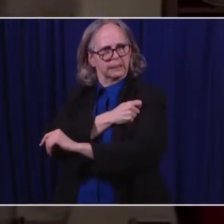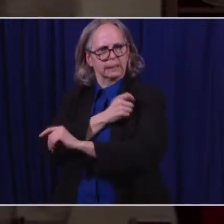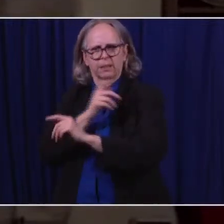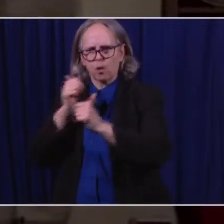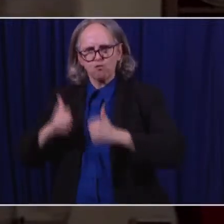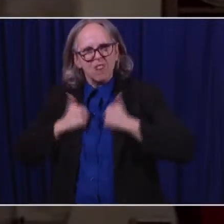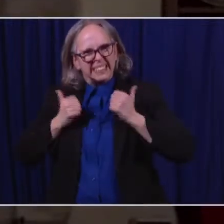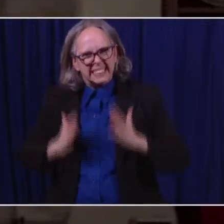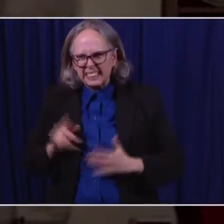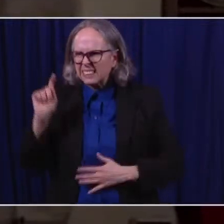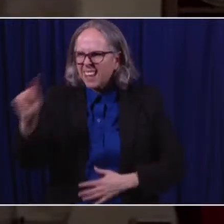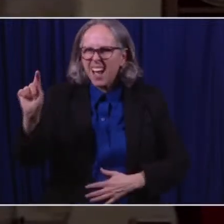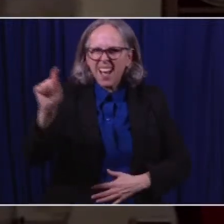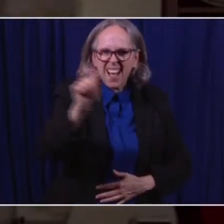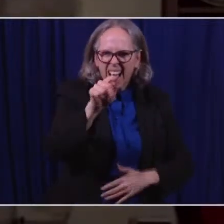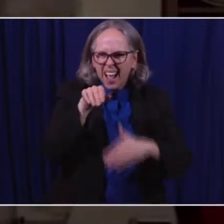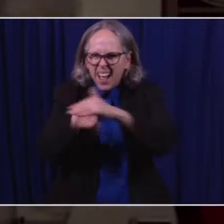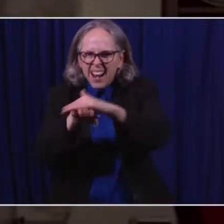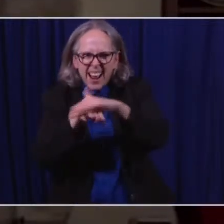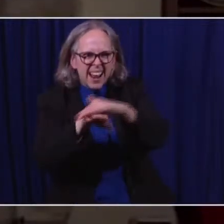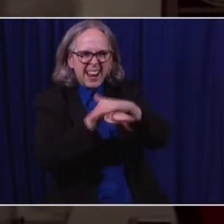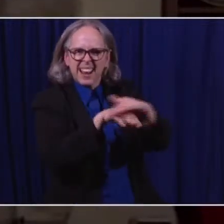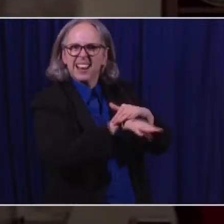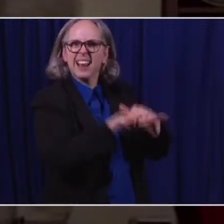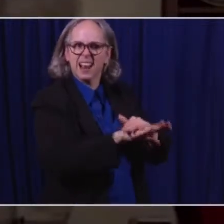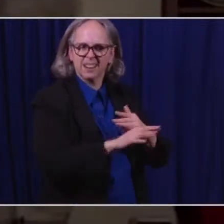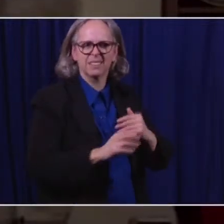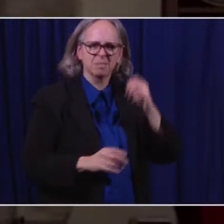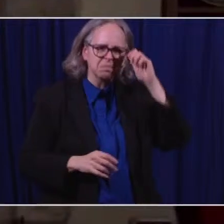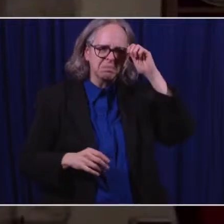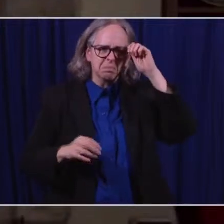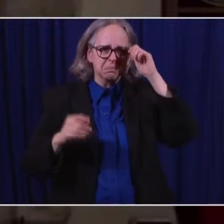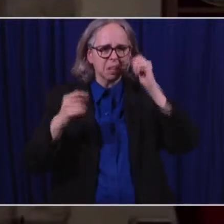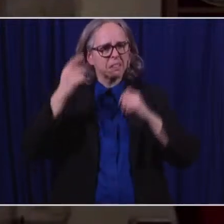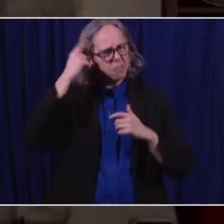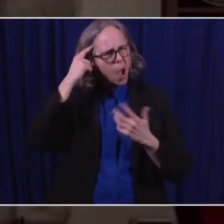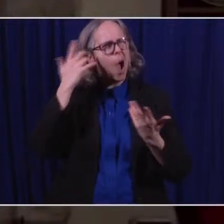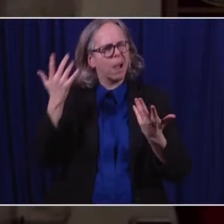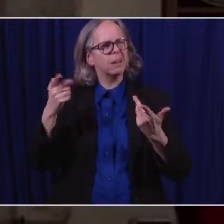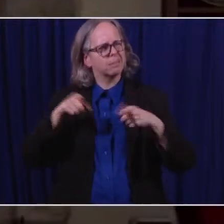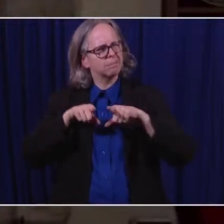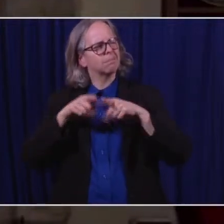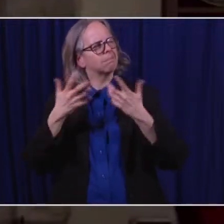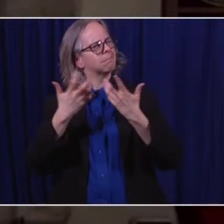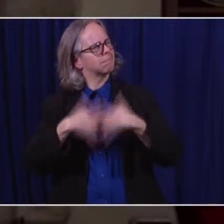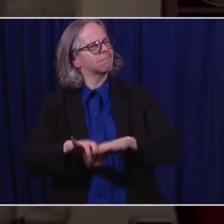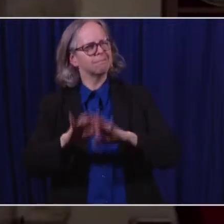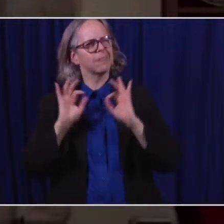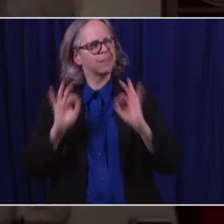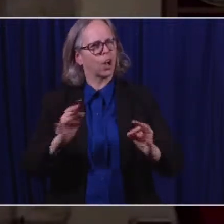have a lot of people who would not be able to get it. So we just thought it made sense to aim for that date to start that.